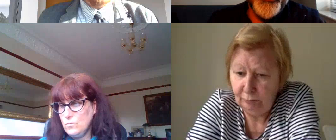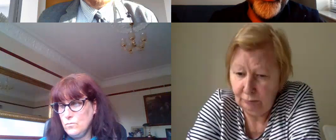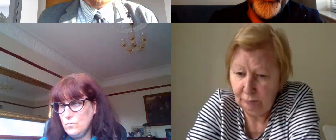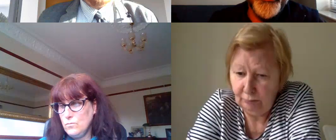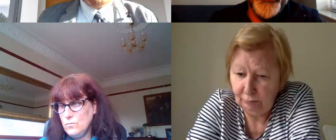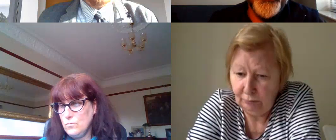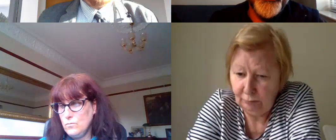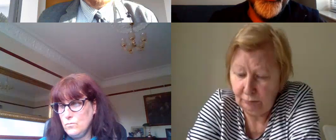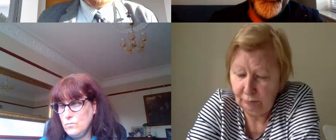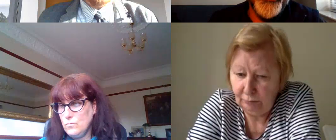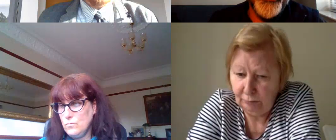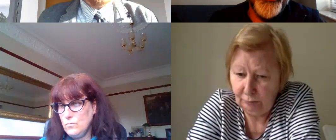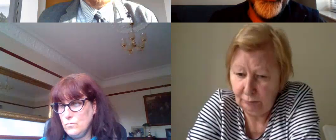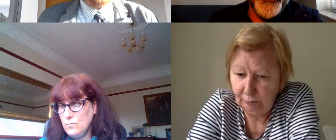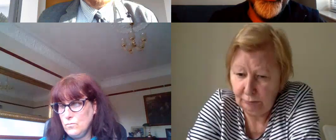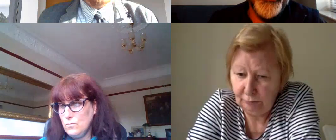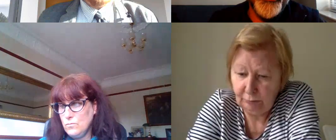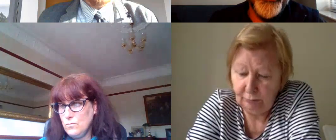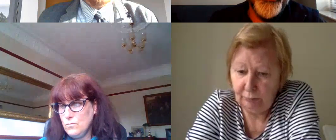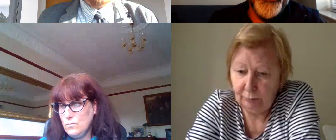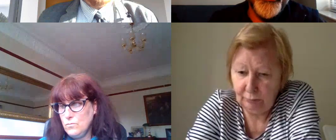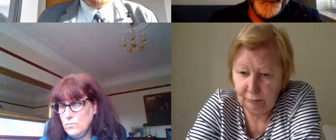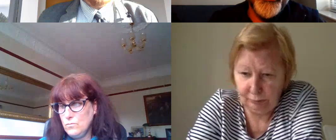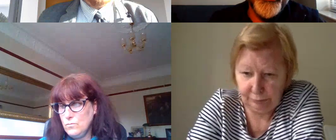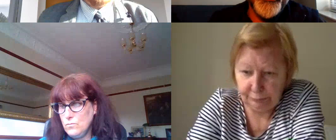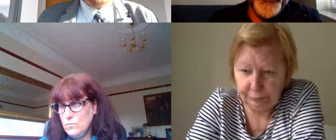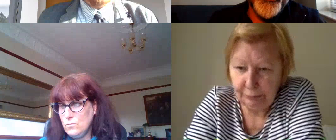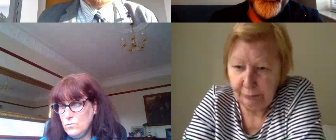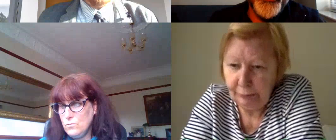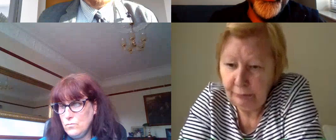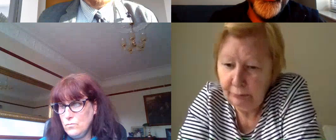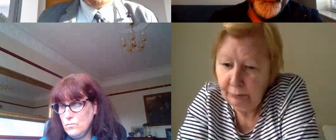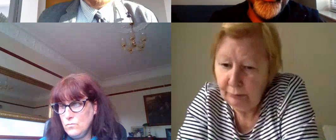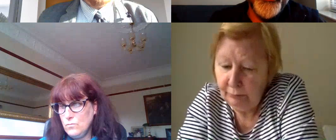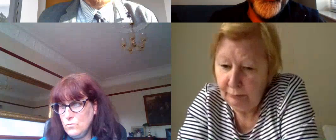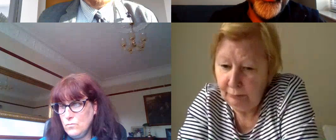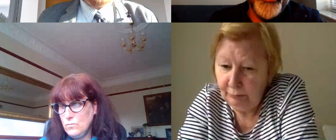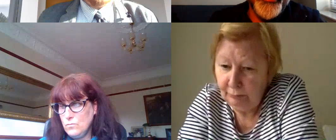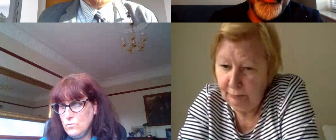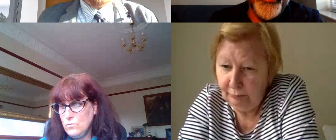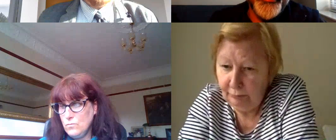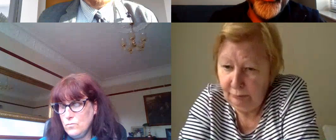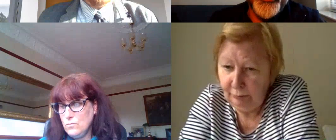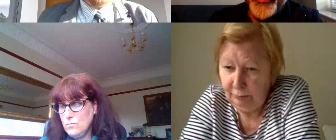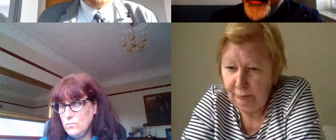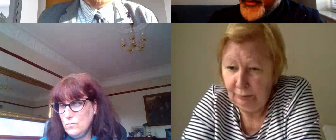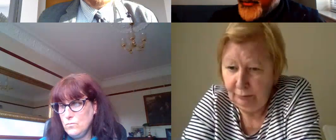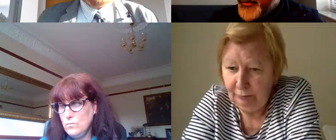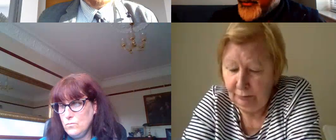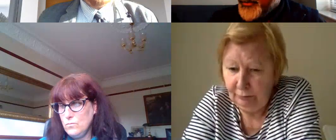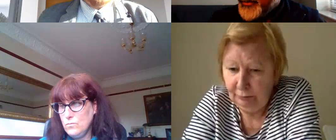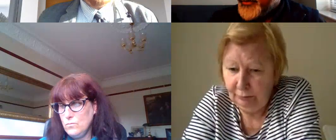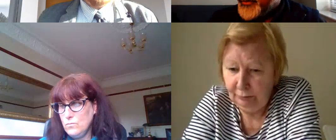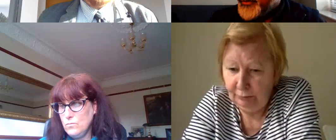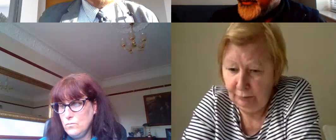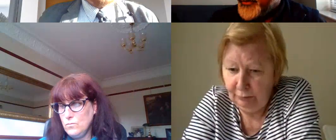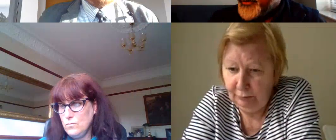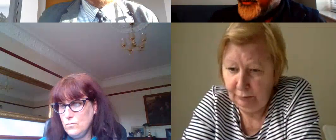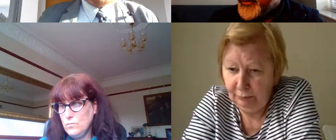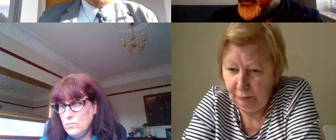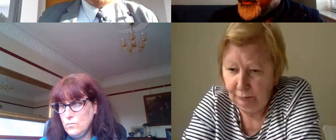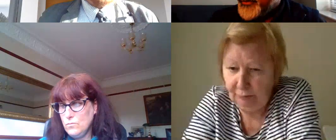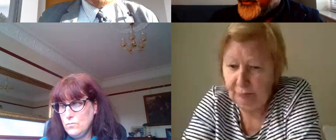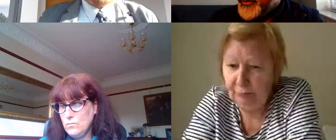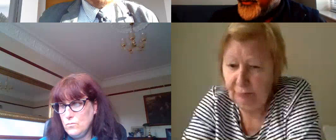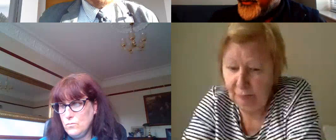if that makes sense. Again, we're just limited in numbers, so we'll see if there's passes that are